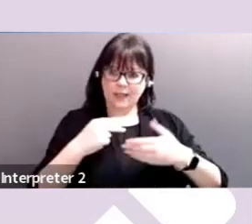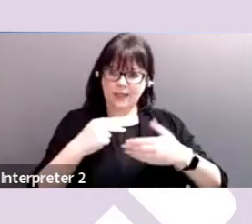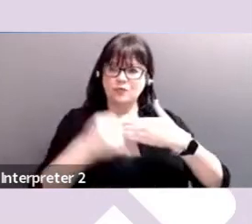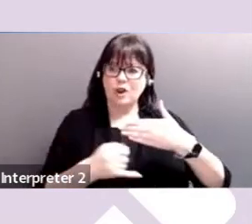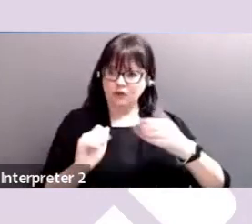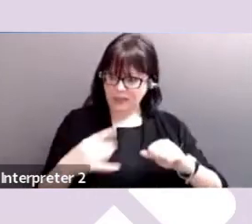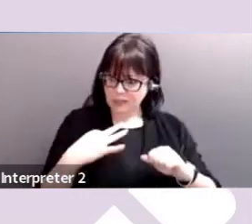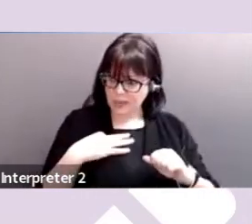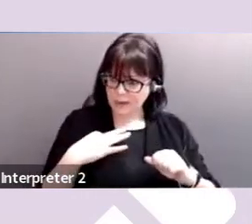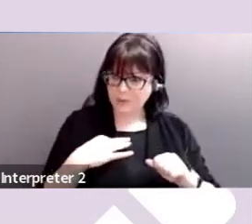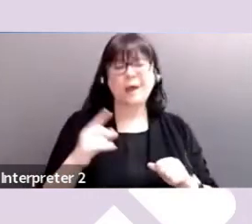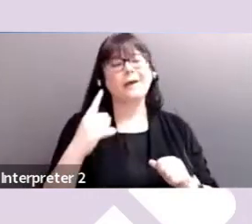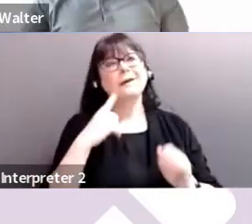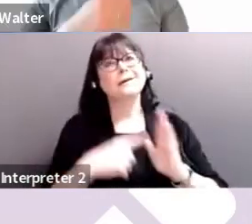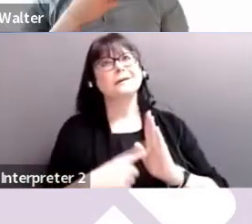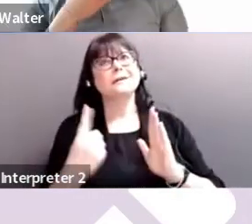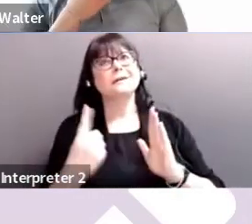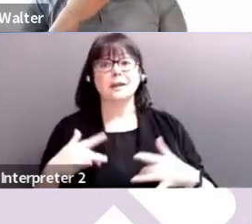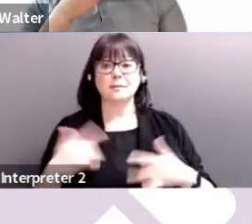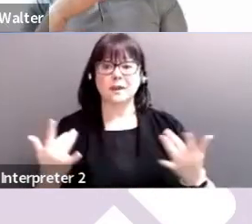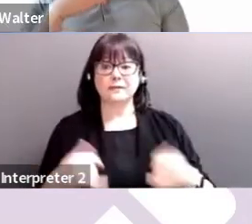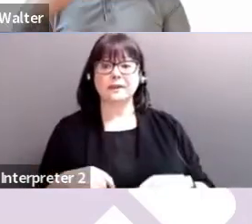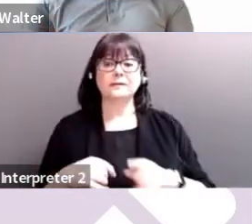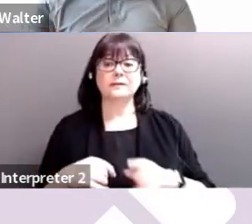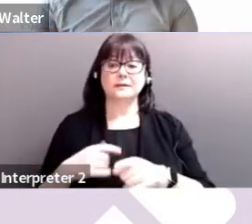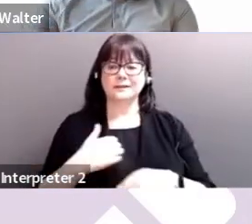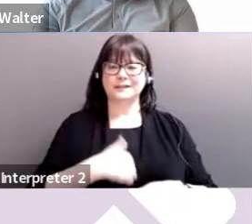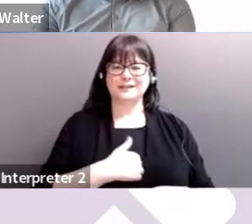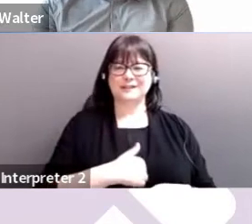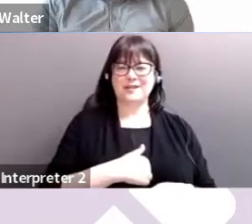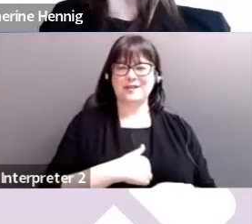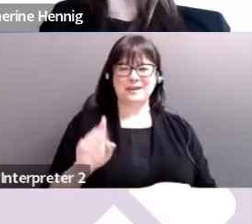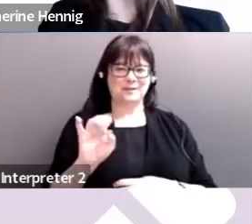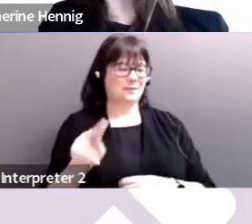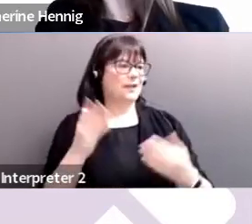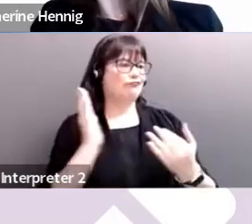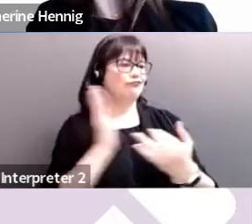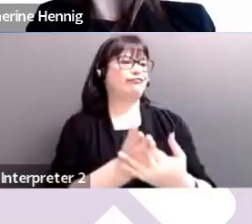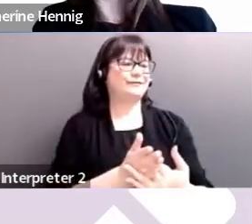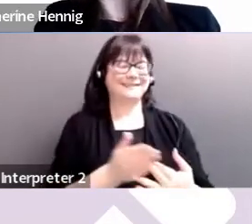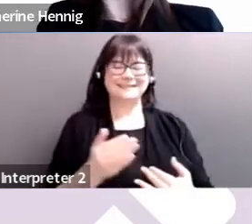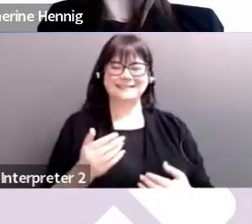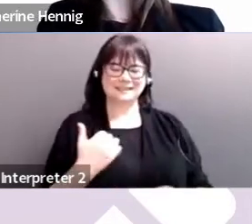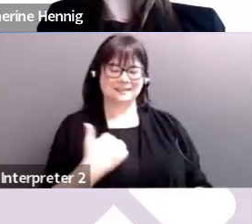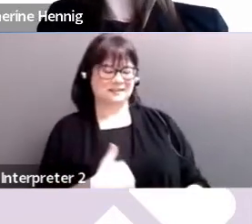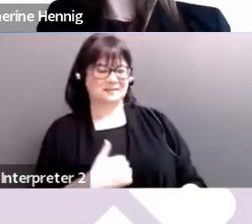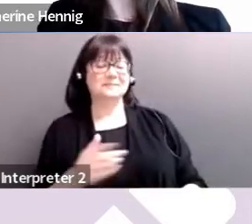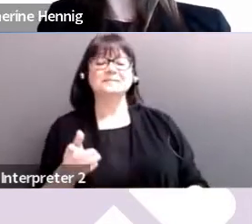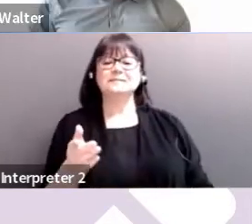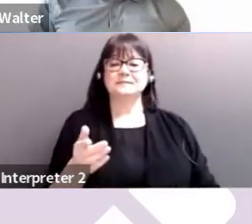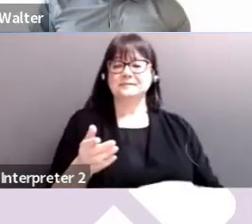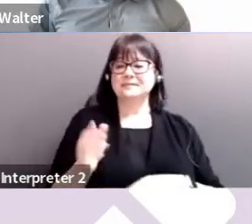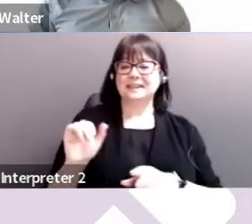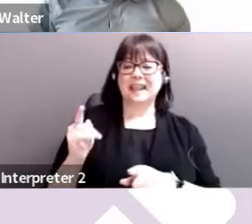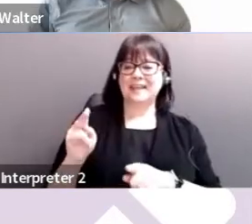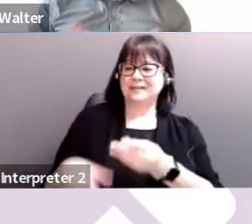an event? If you're a Really- sole proprietor, oh, sorry, Catherine. No, go for it, Ben. I was going to say, and Catherine, you please feel